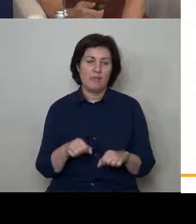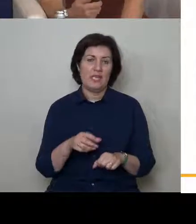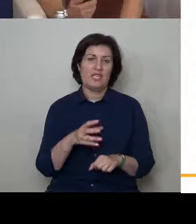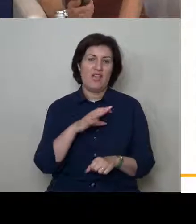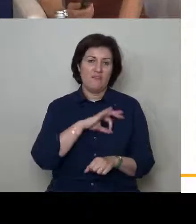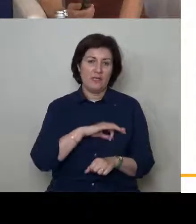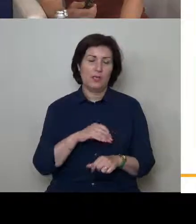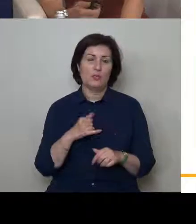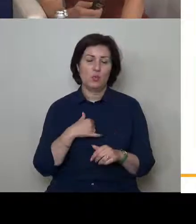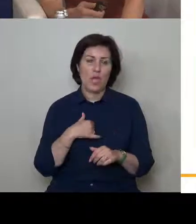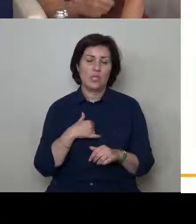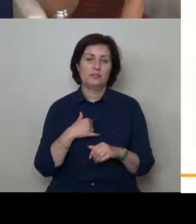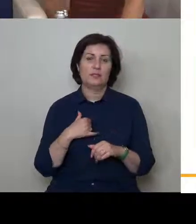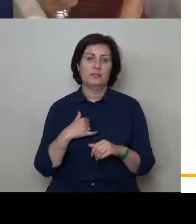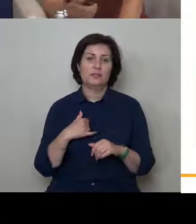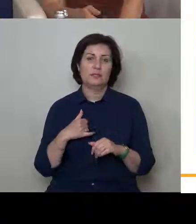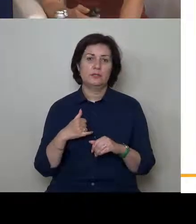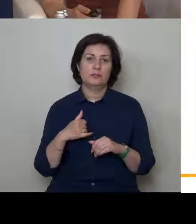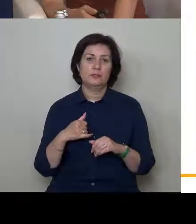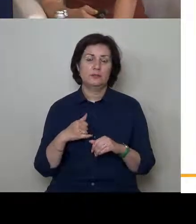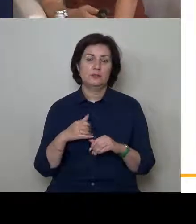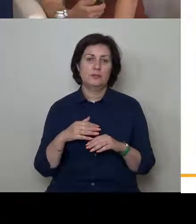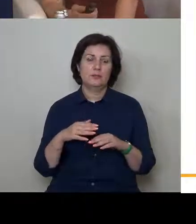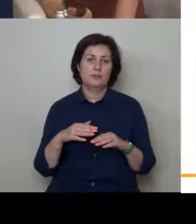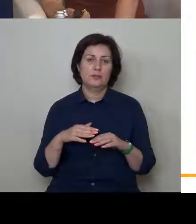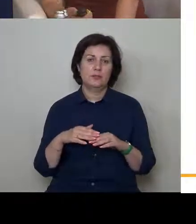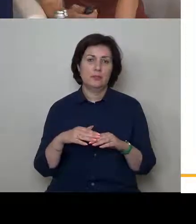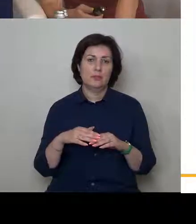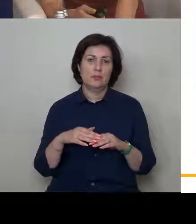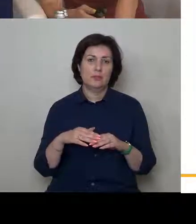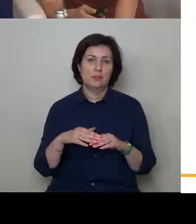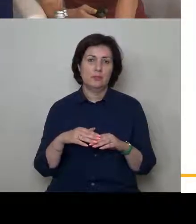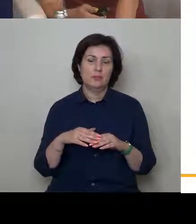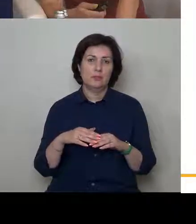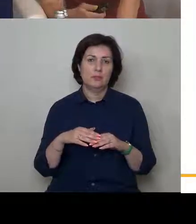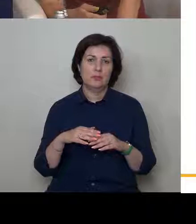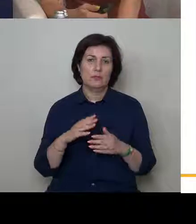Now, unlawful gain or benefit,